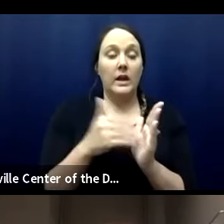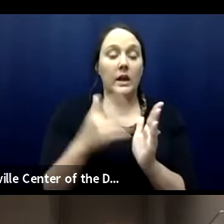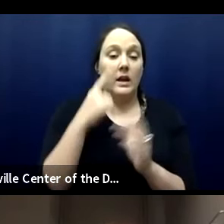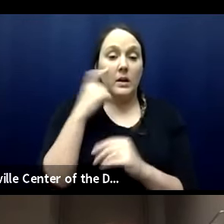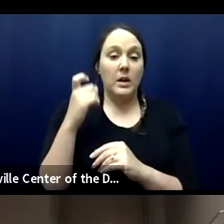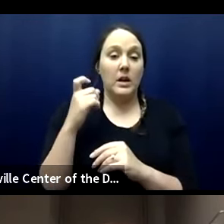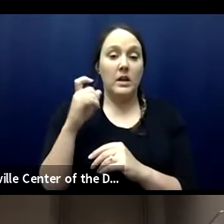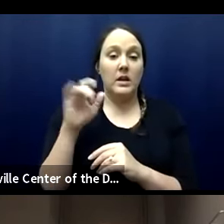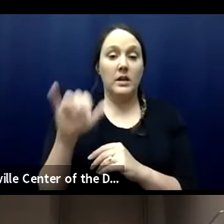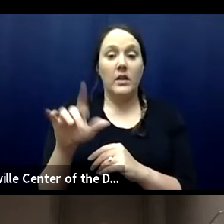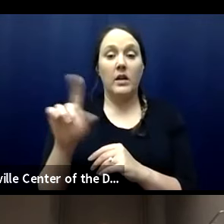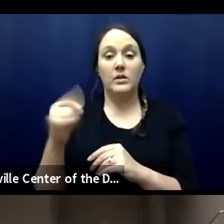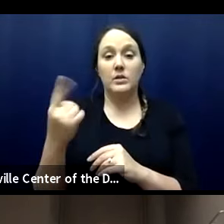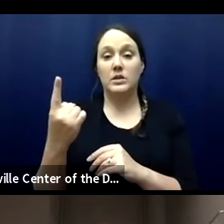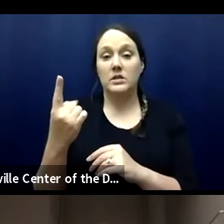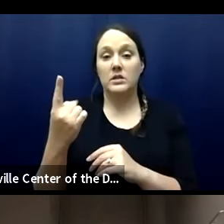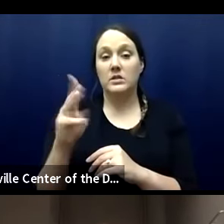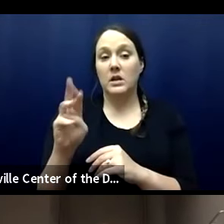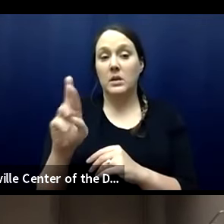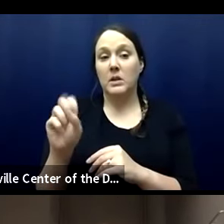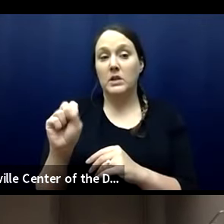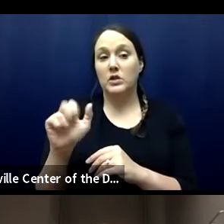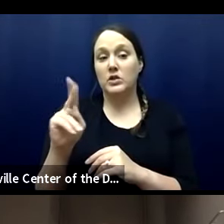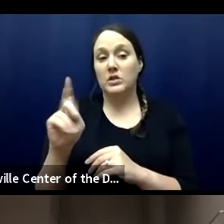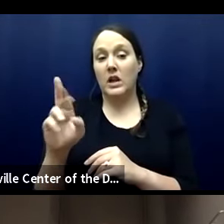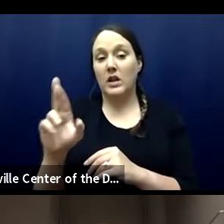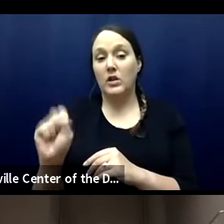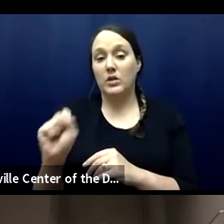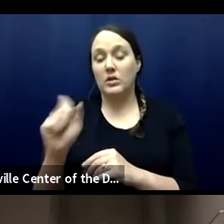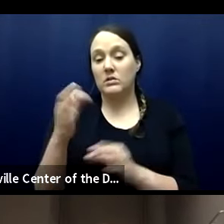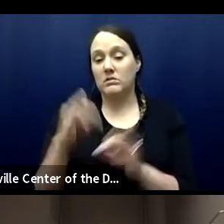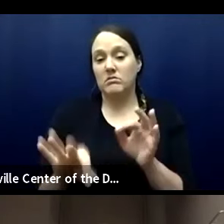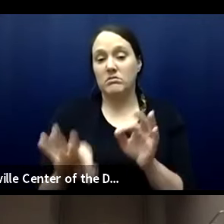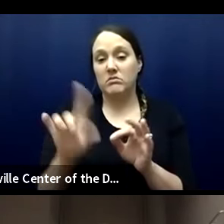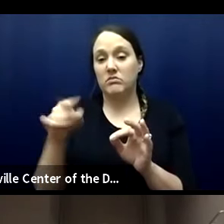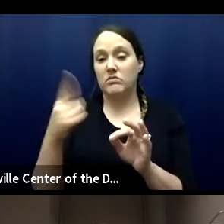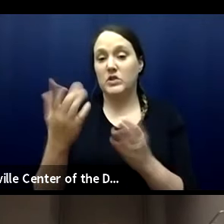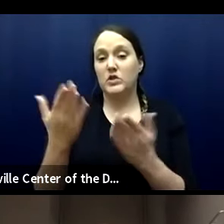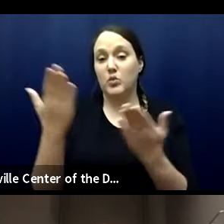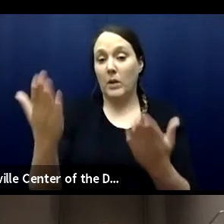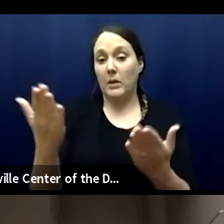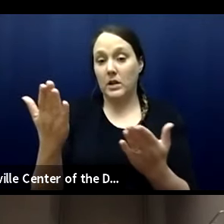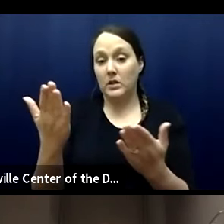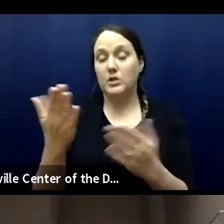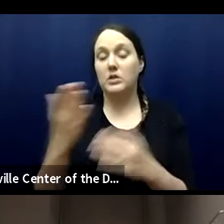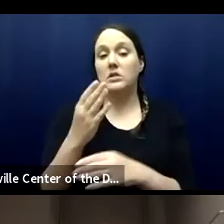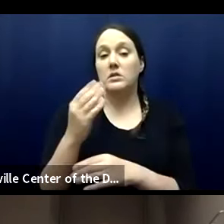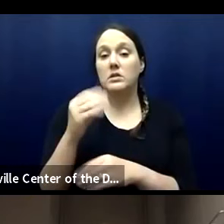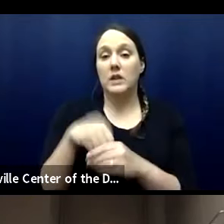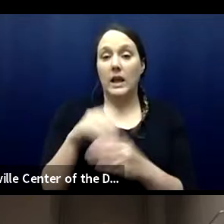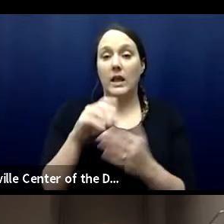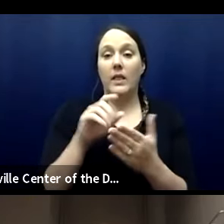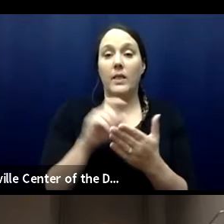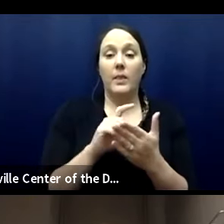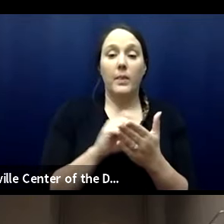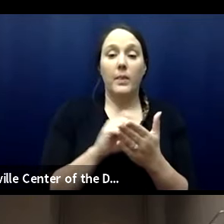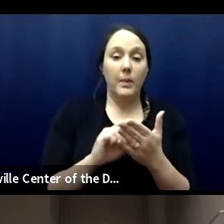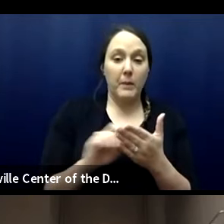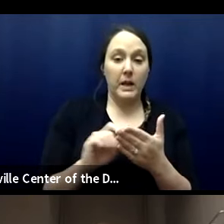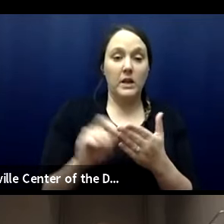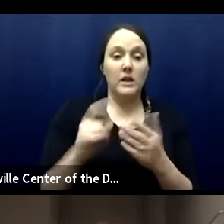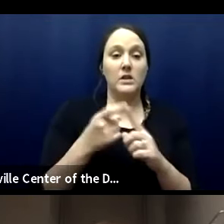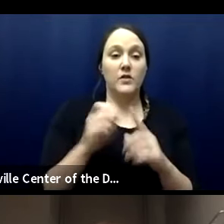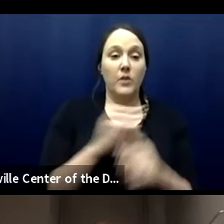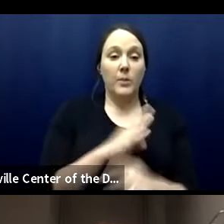would be just Mr. Sanders, that would be nothing more than a recommendation in the minutes of the board and however else we intended